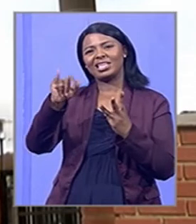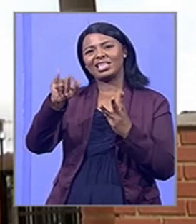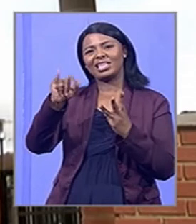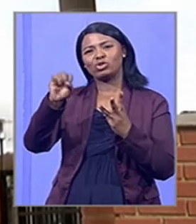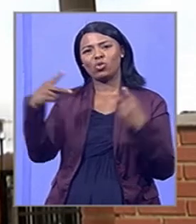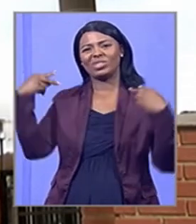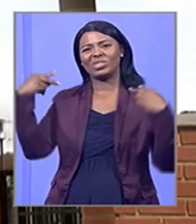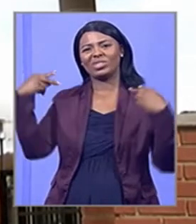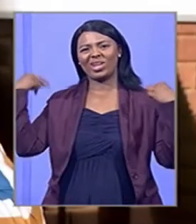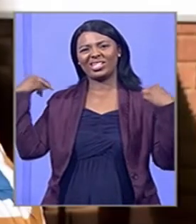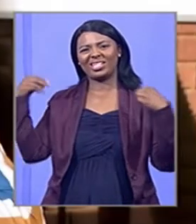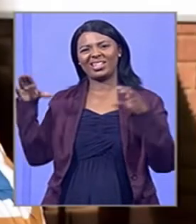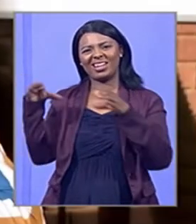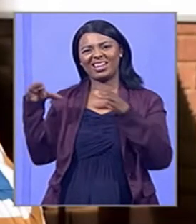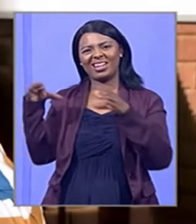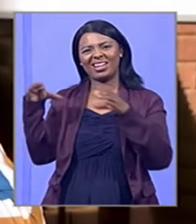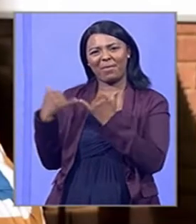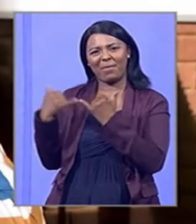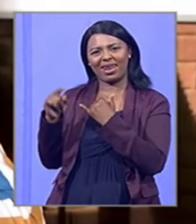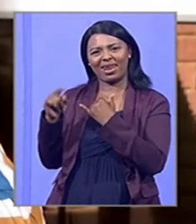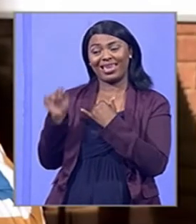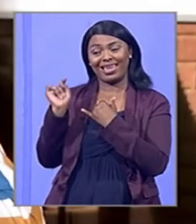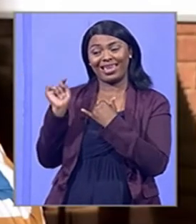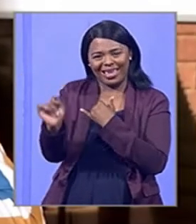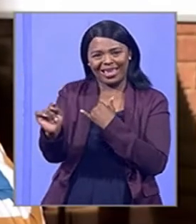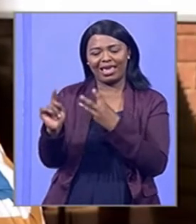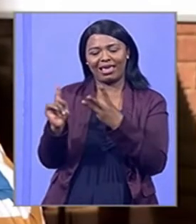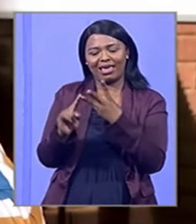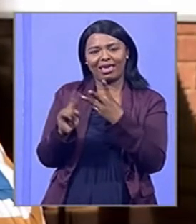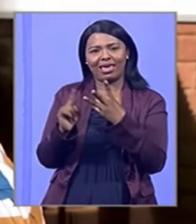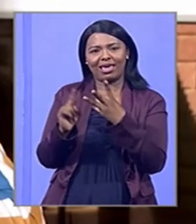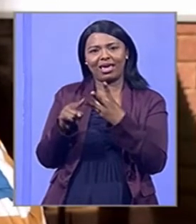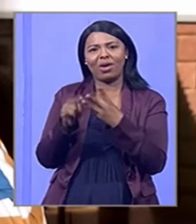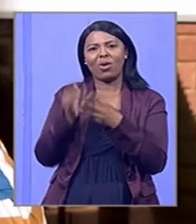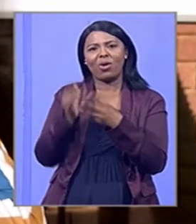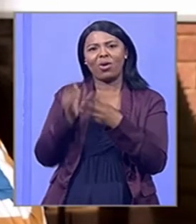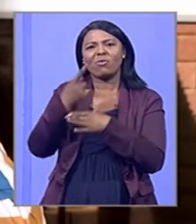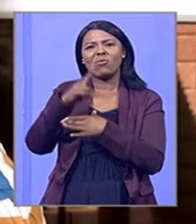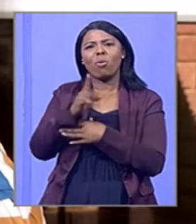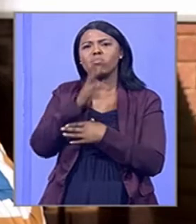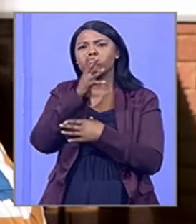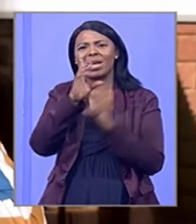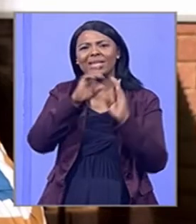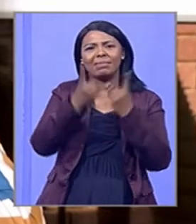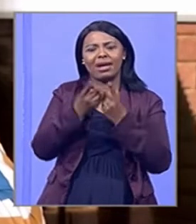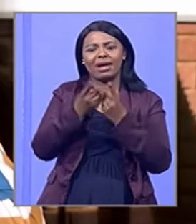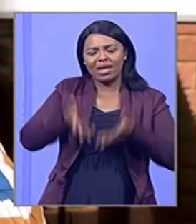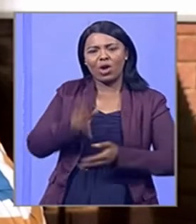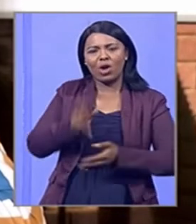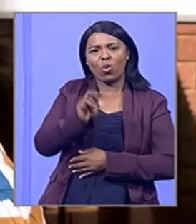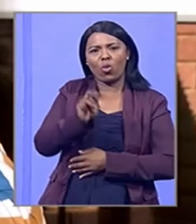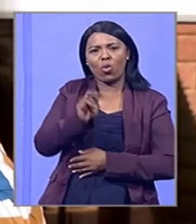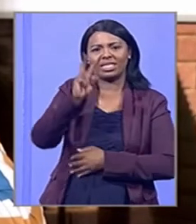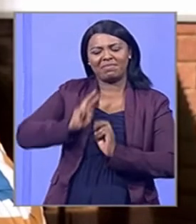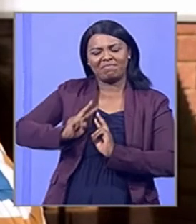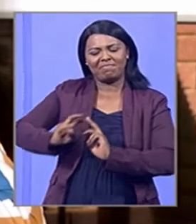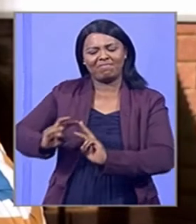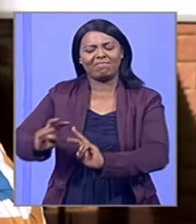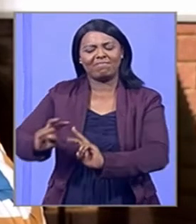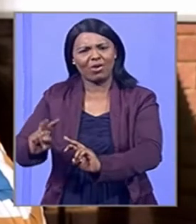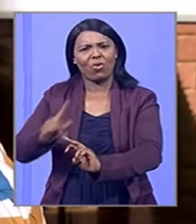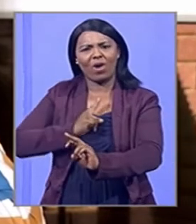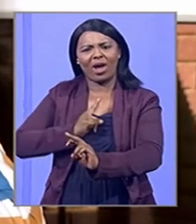ke ba re security ne diragalla mo department tse dintšhinyana mo Northwest yona o ka re contract